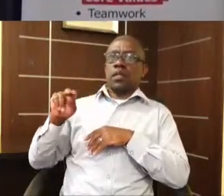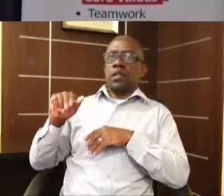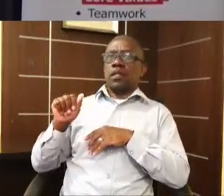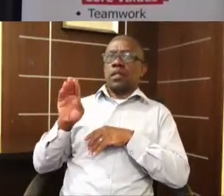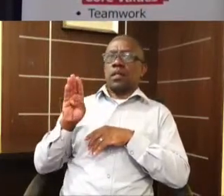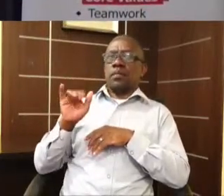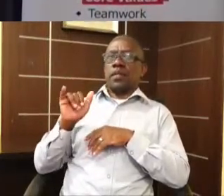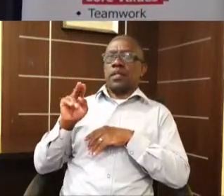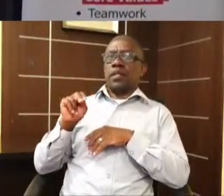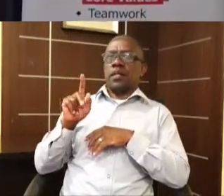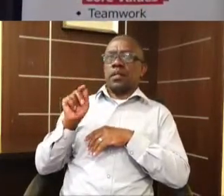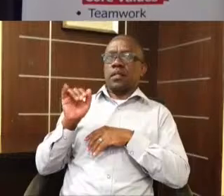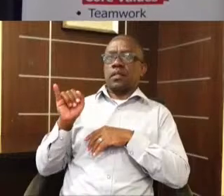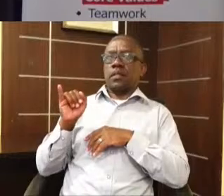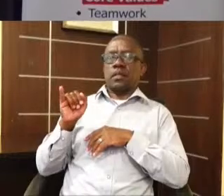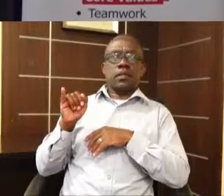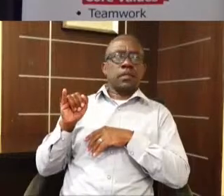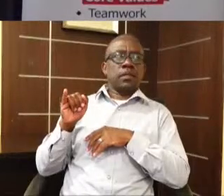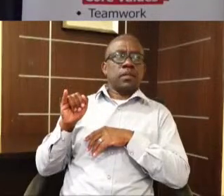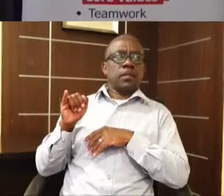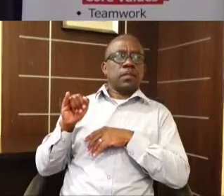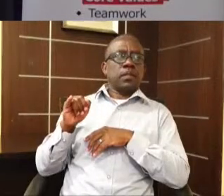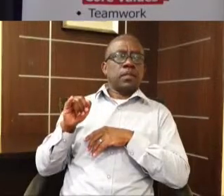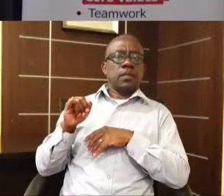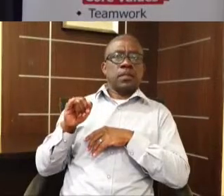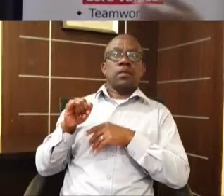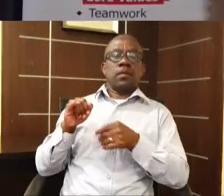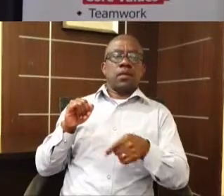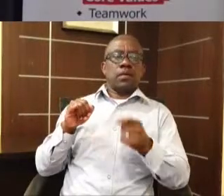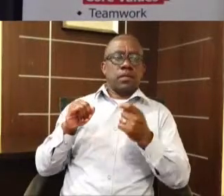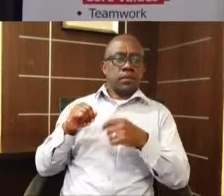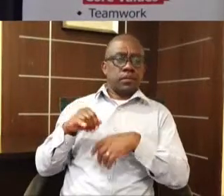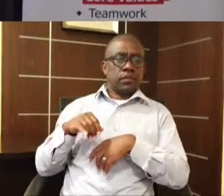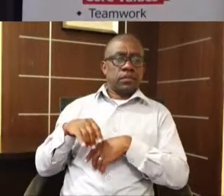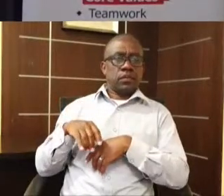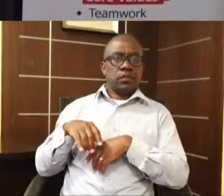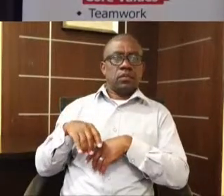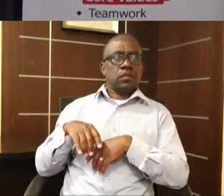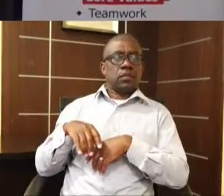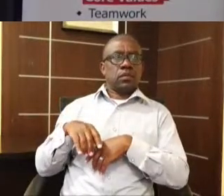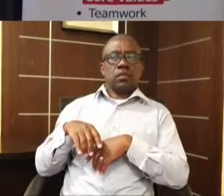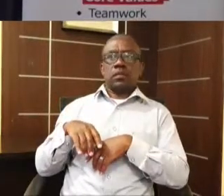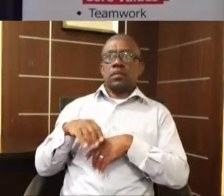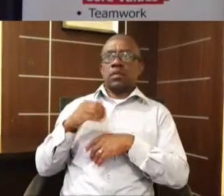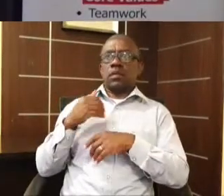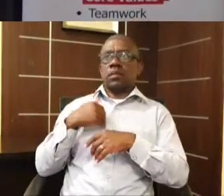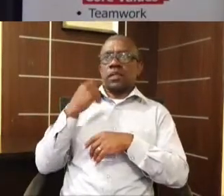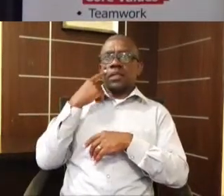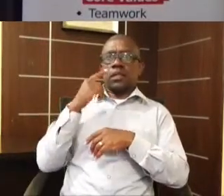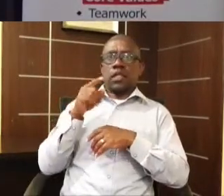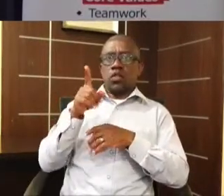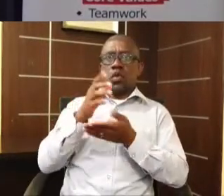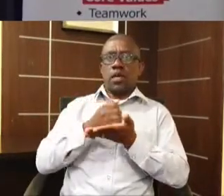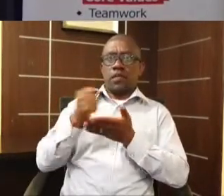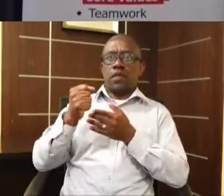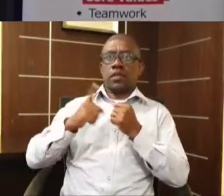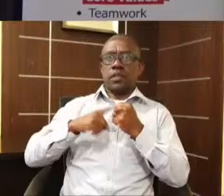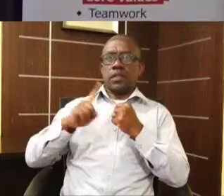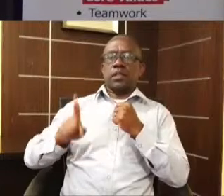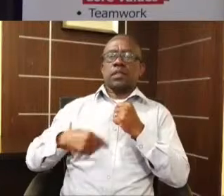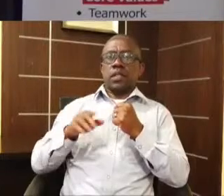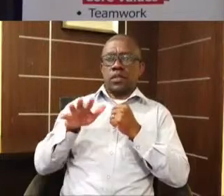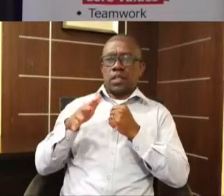RH&K. I can see your referrals for 2024 is around 6,000 or so. I just